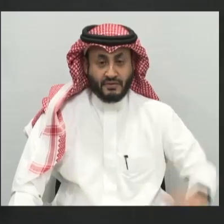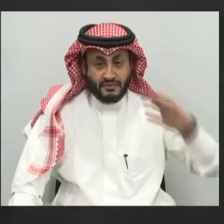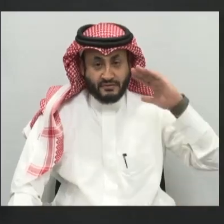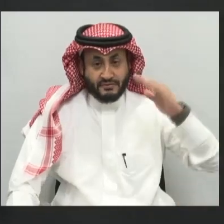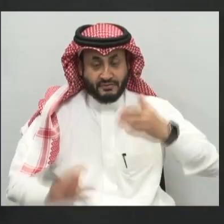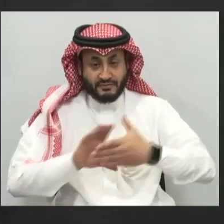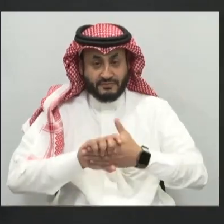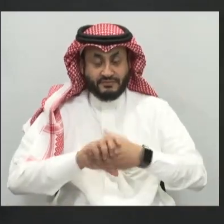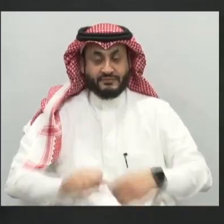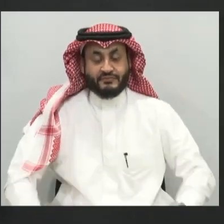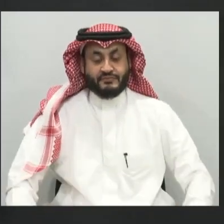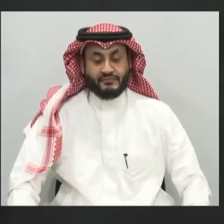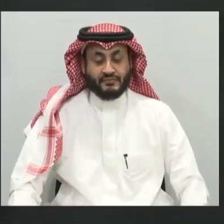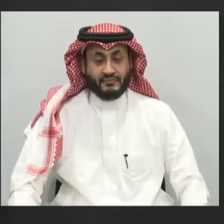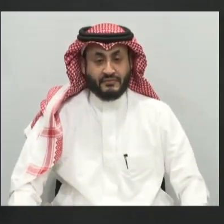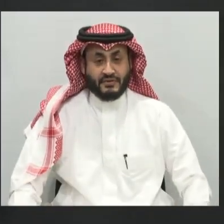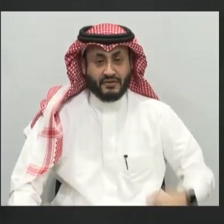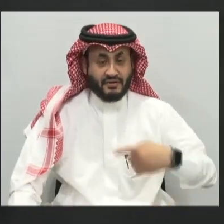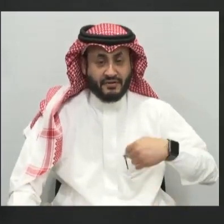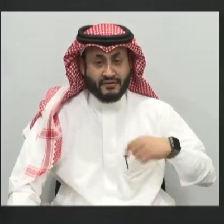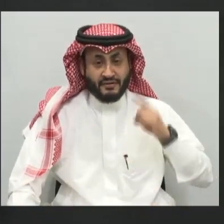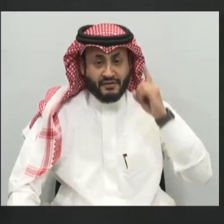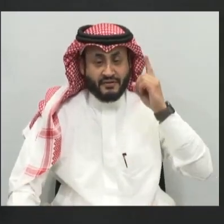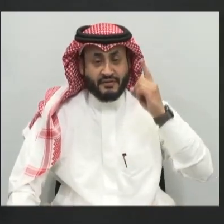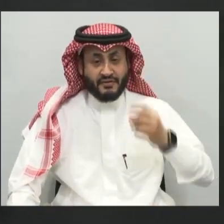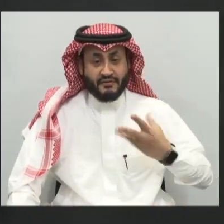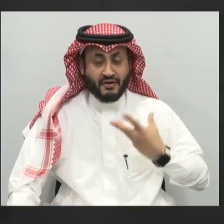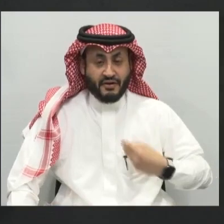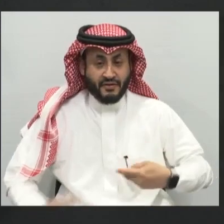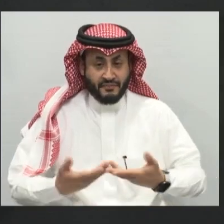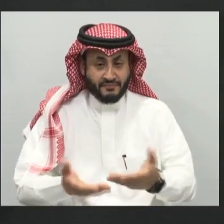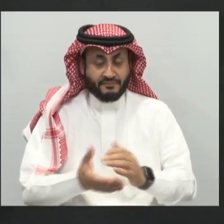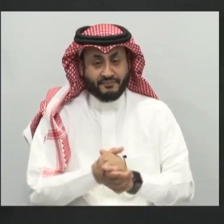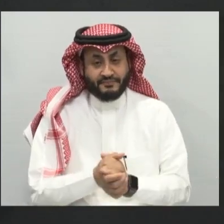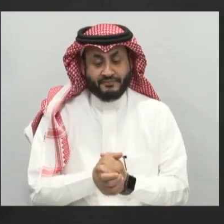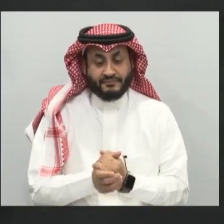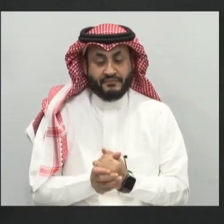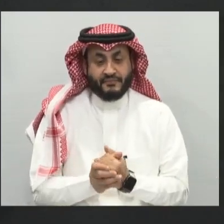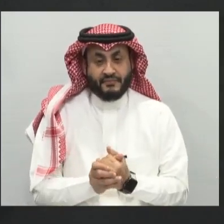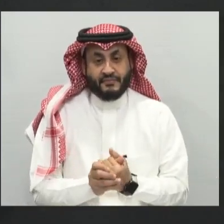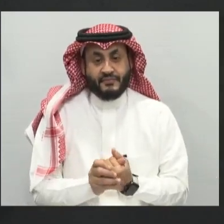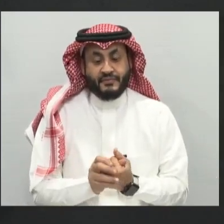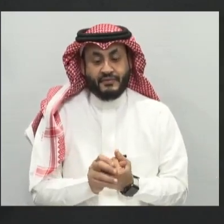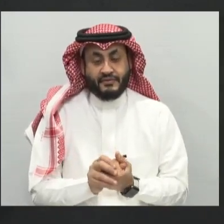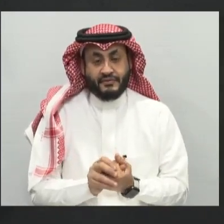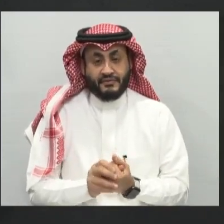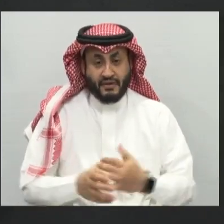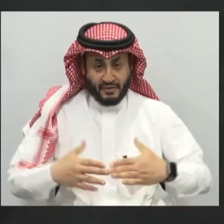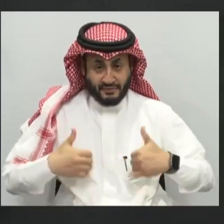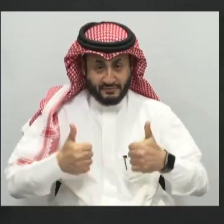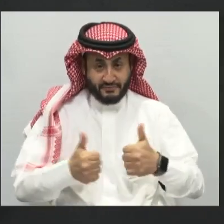Assalamu alaikum wa rahmatullahi wa barakatuh. Bismillah ar-Rahman ar-Rahim. In the name of Allah, the most gracious, the most merciful. How are you doing